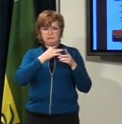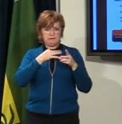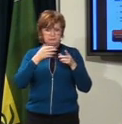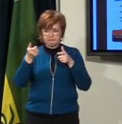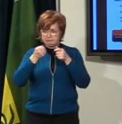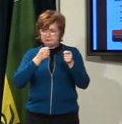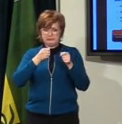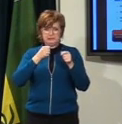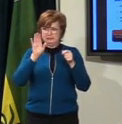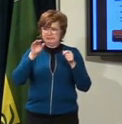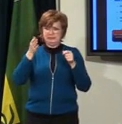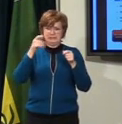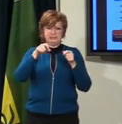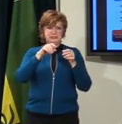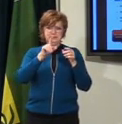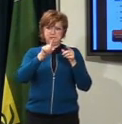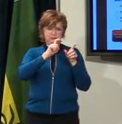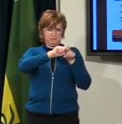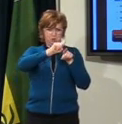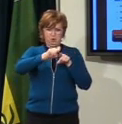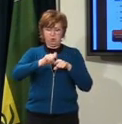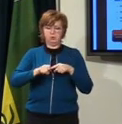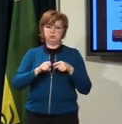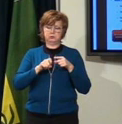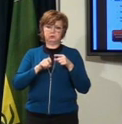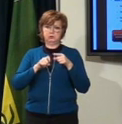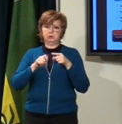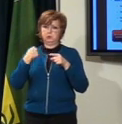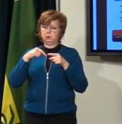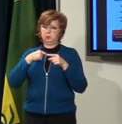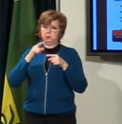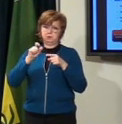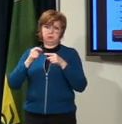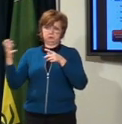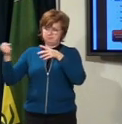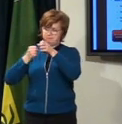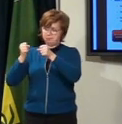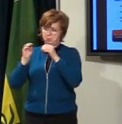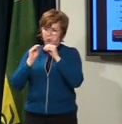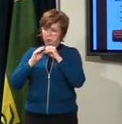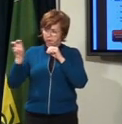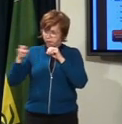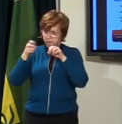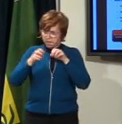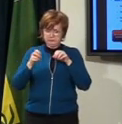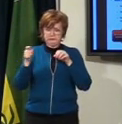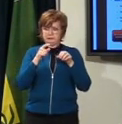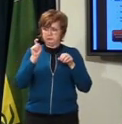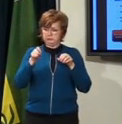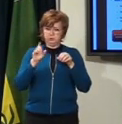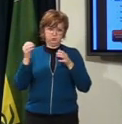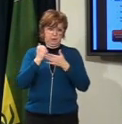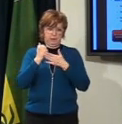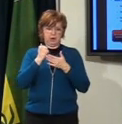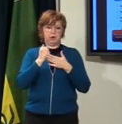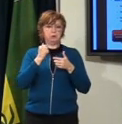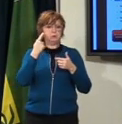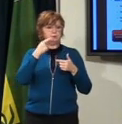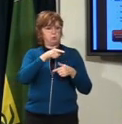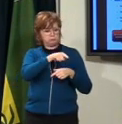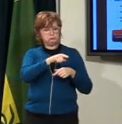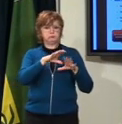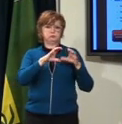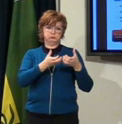to increase the number of people that we have performing that work in order to free up our clinical staff to be